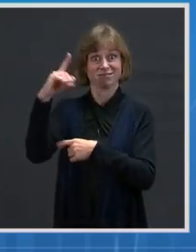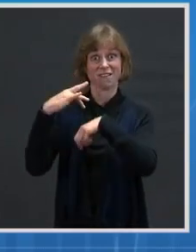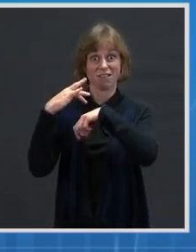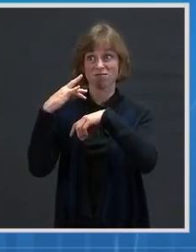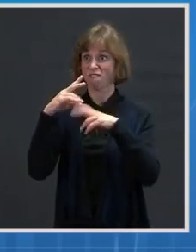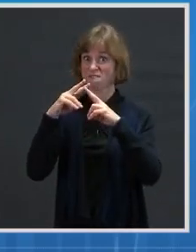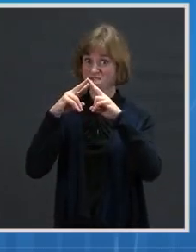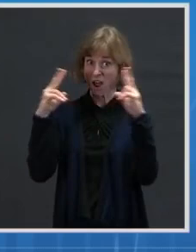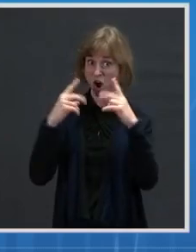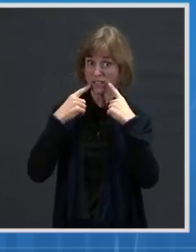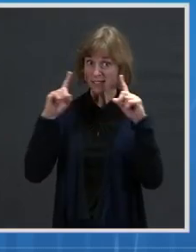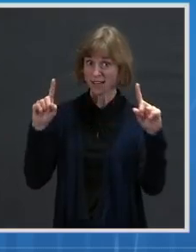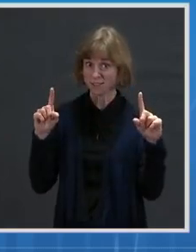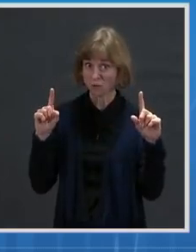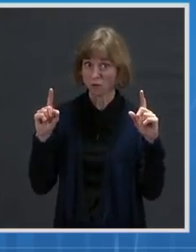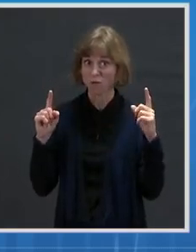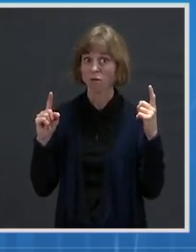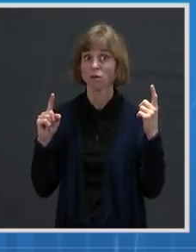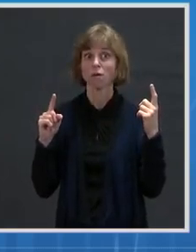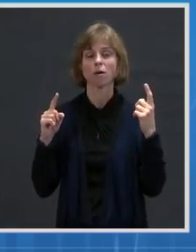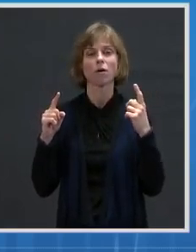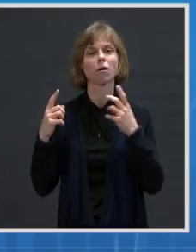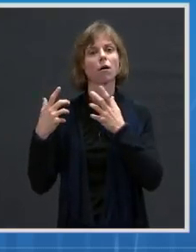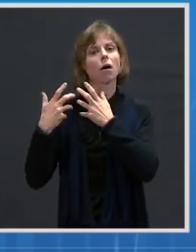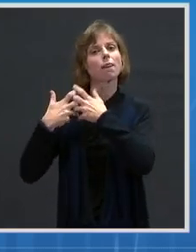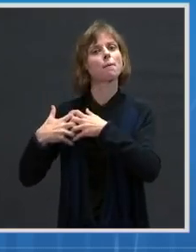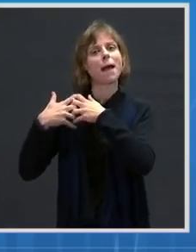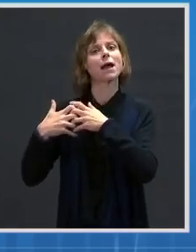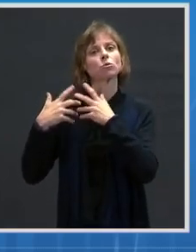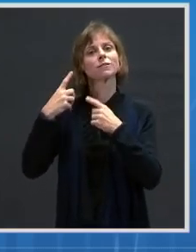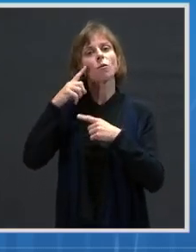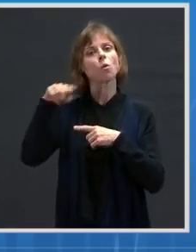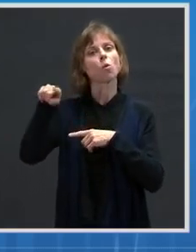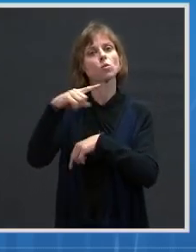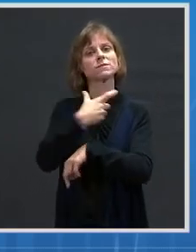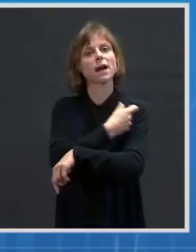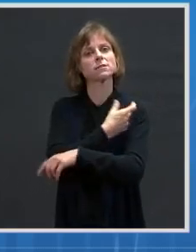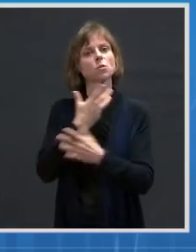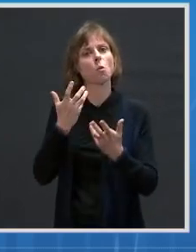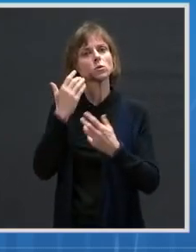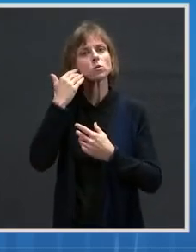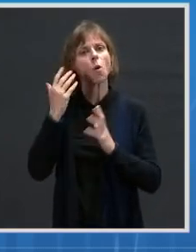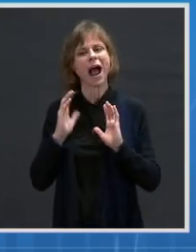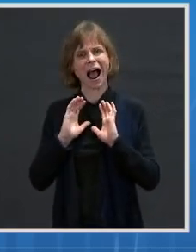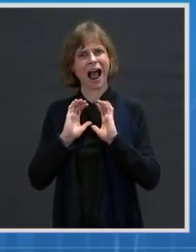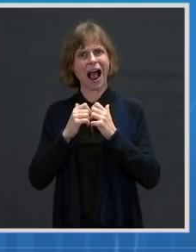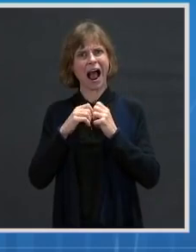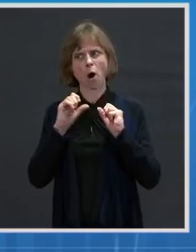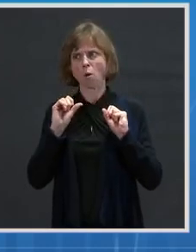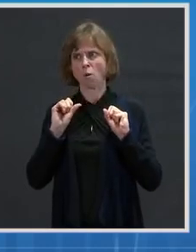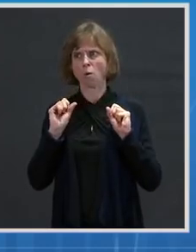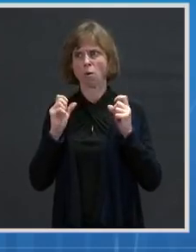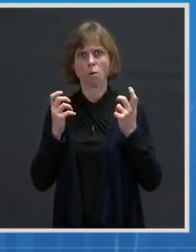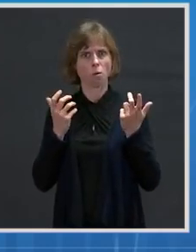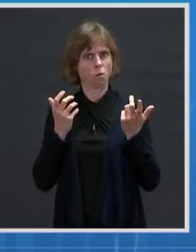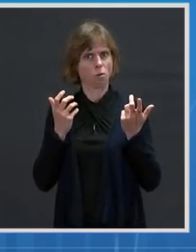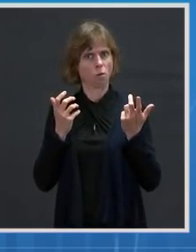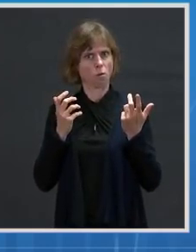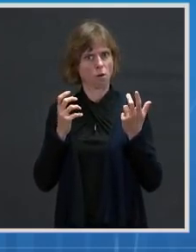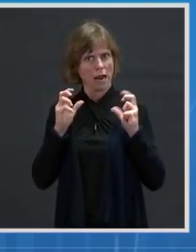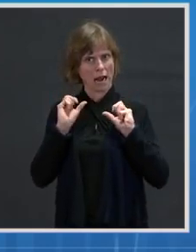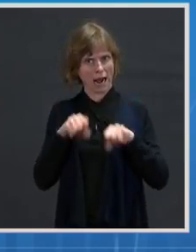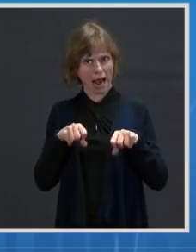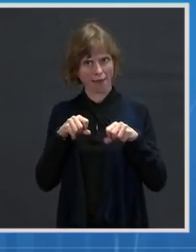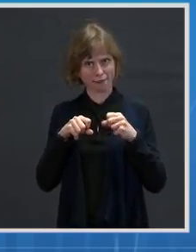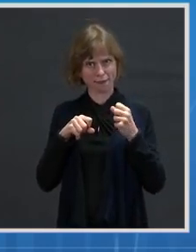efficacious. The manufacturers of these are going to want to know how they can address and modify